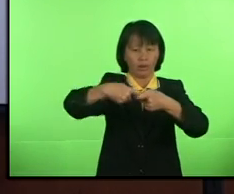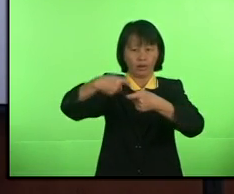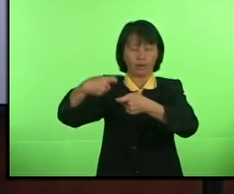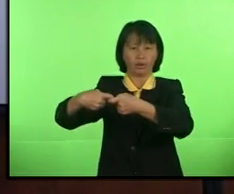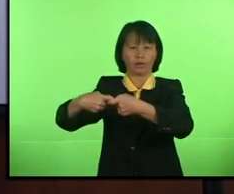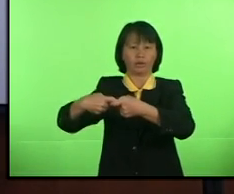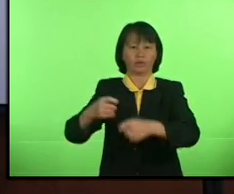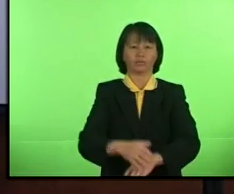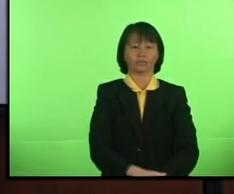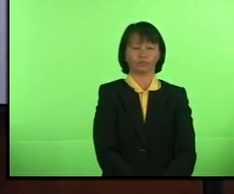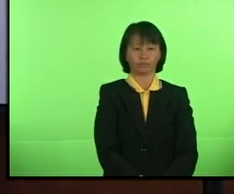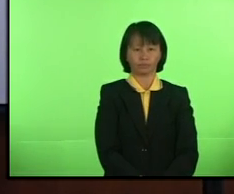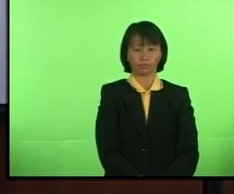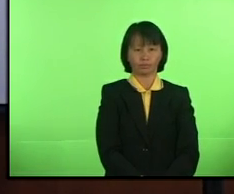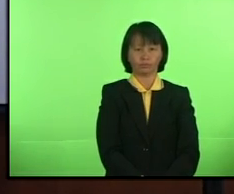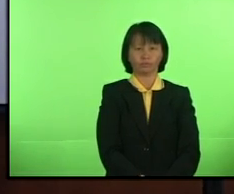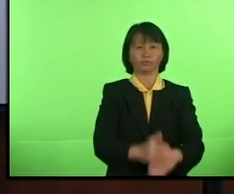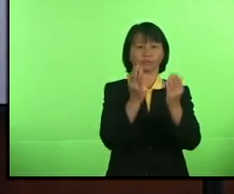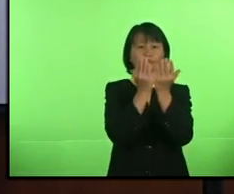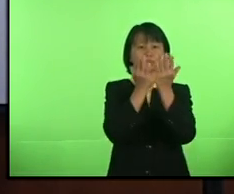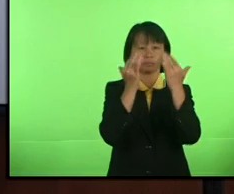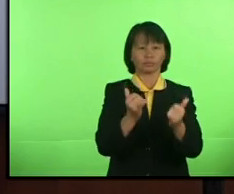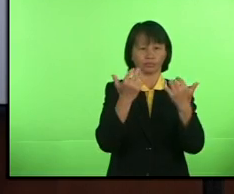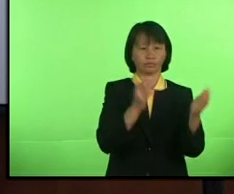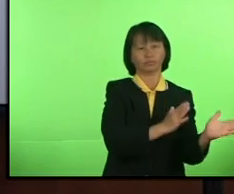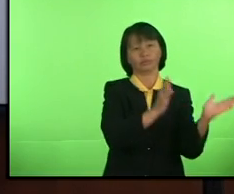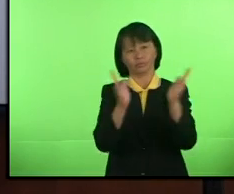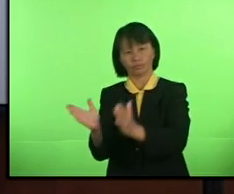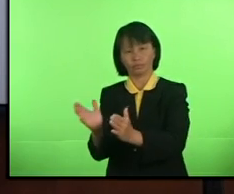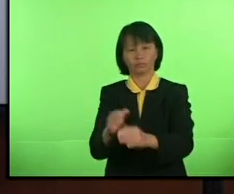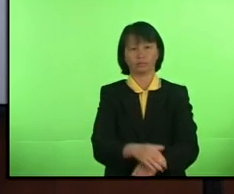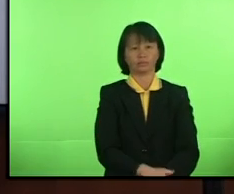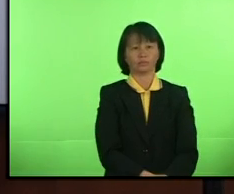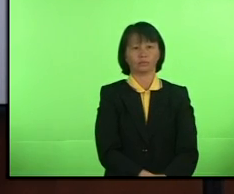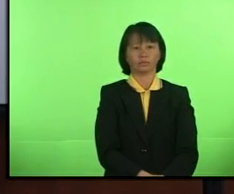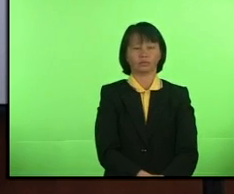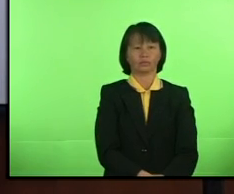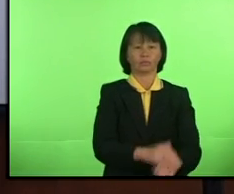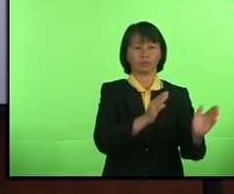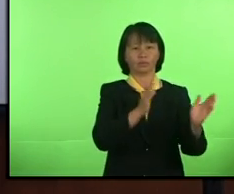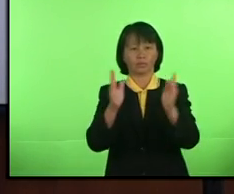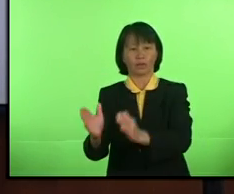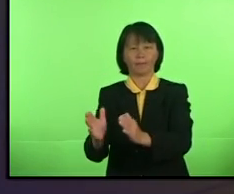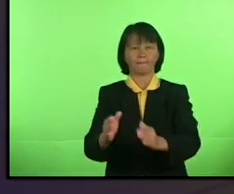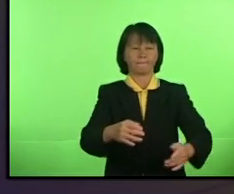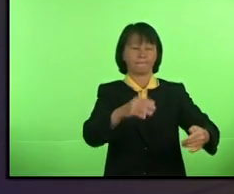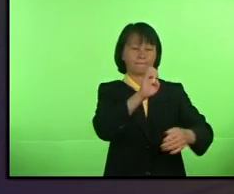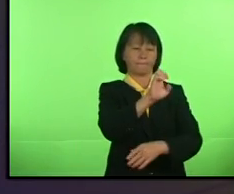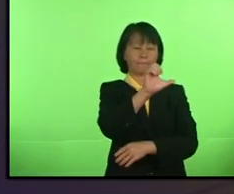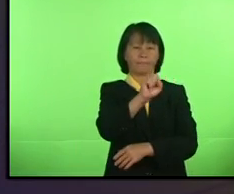ending. Okay, students, let's go to the next slide. What is the next slide? The second essay